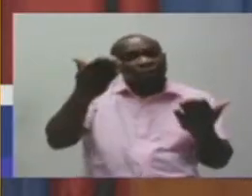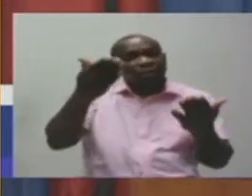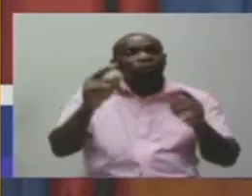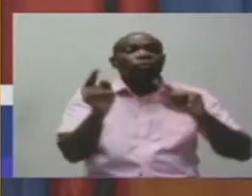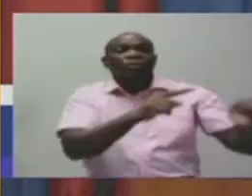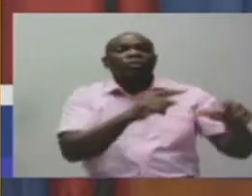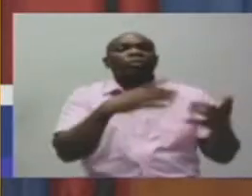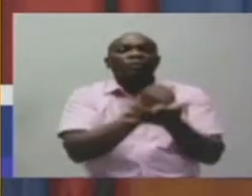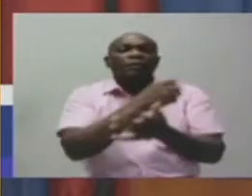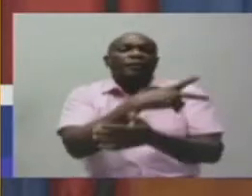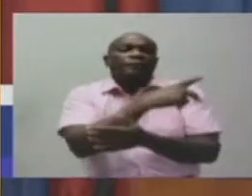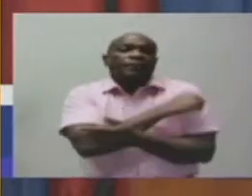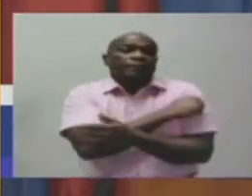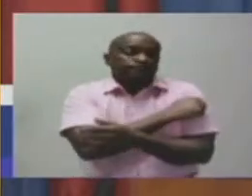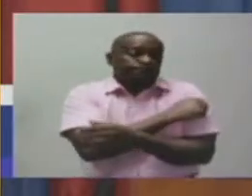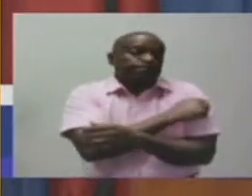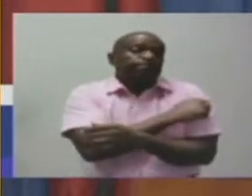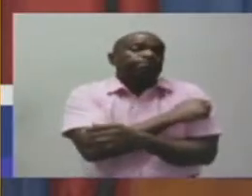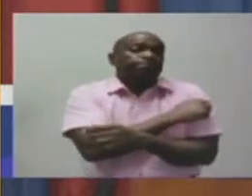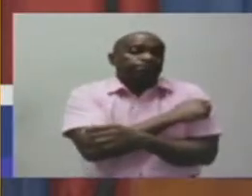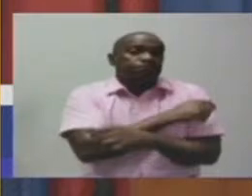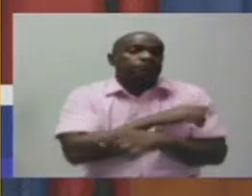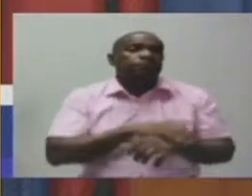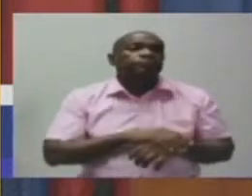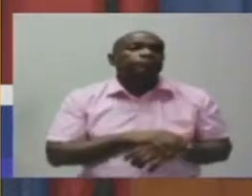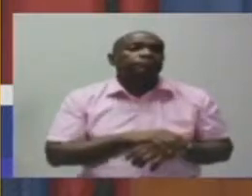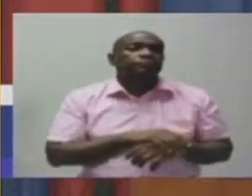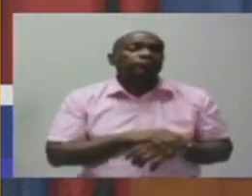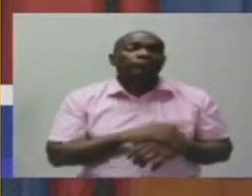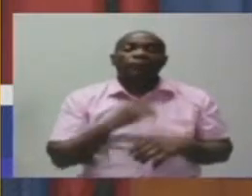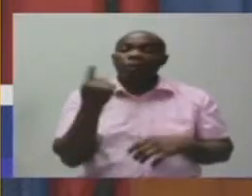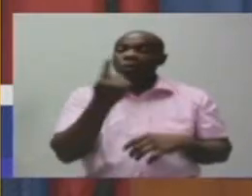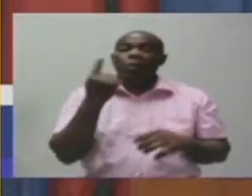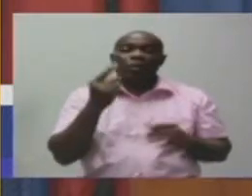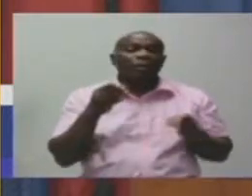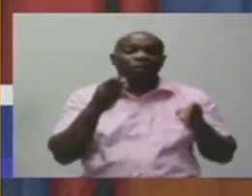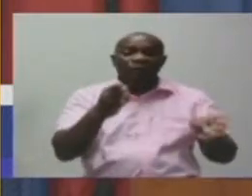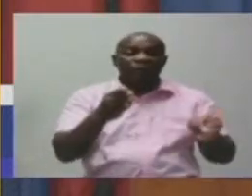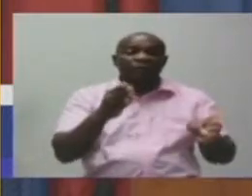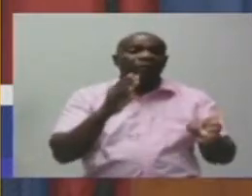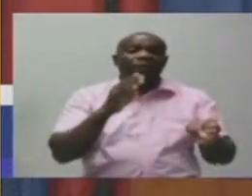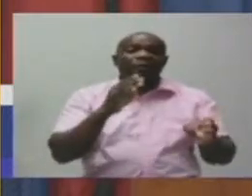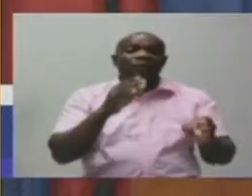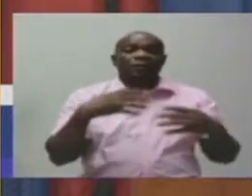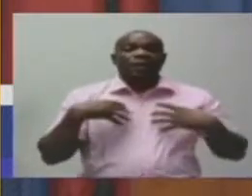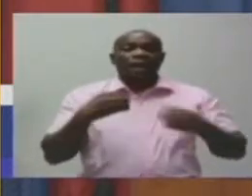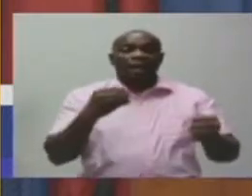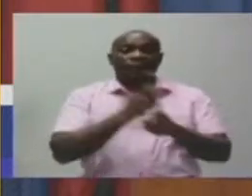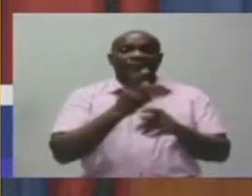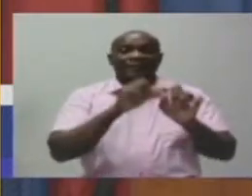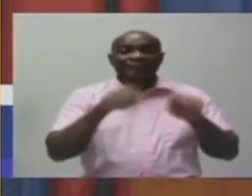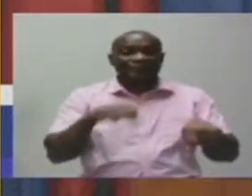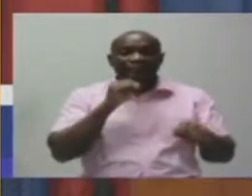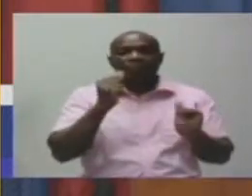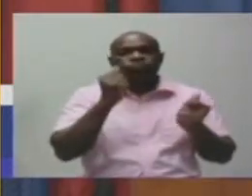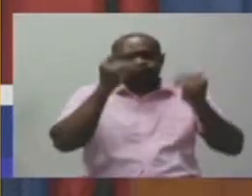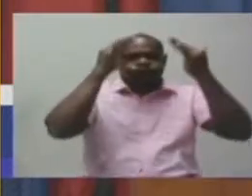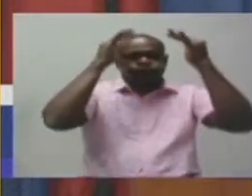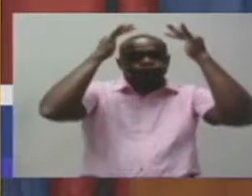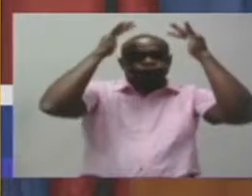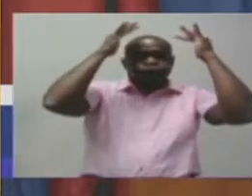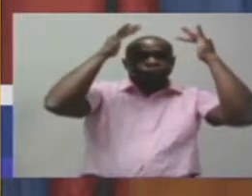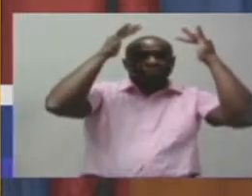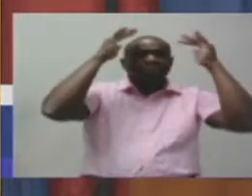way now that our healthcare system would not be overwhelmed. Let us protect those who cannot be vaccinated,